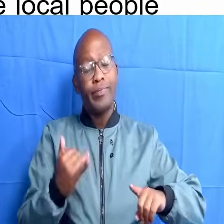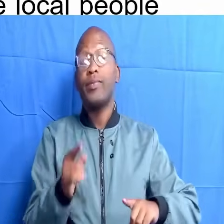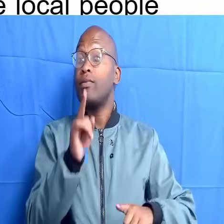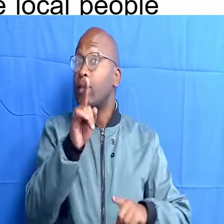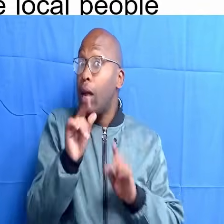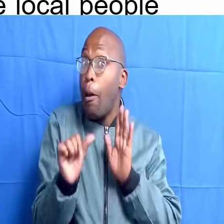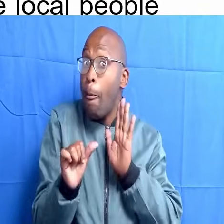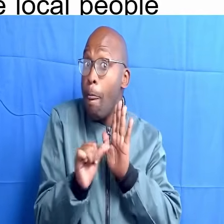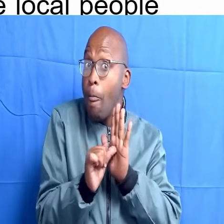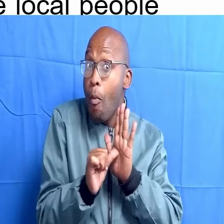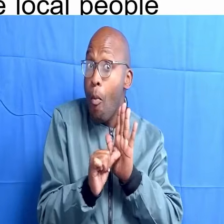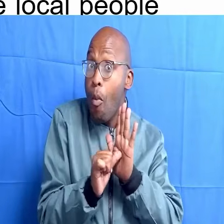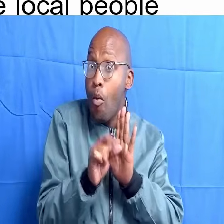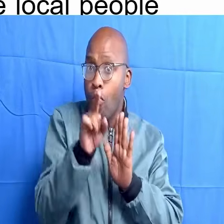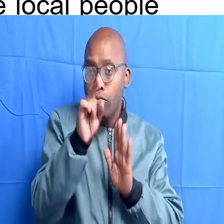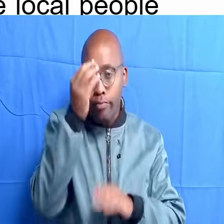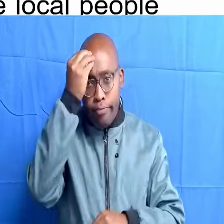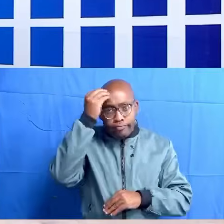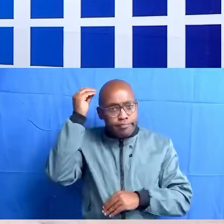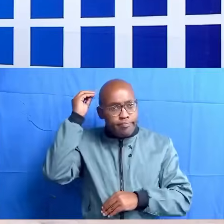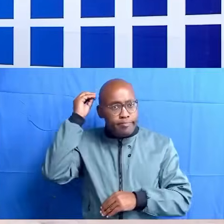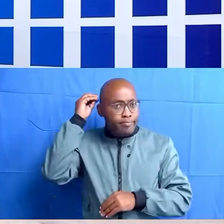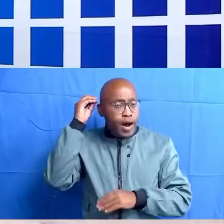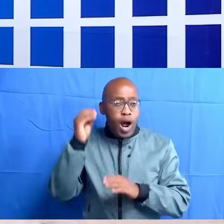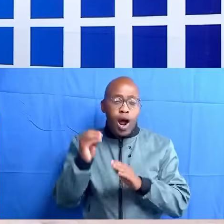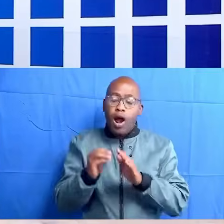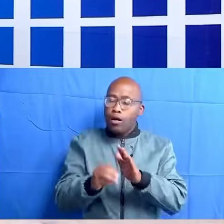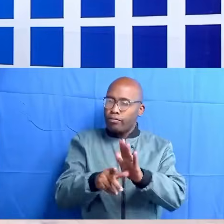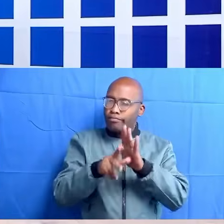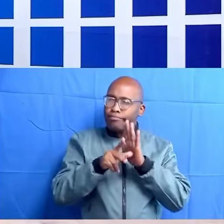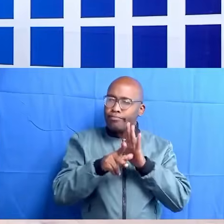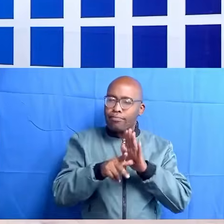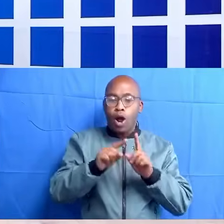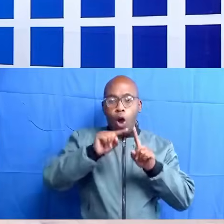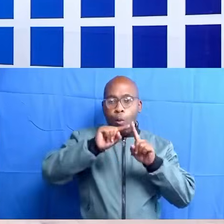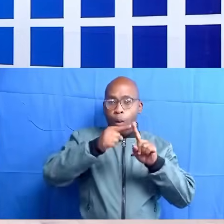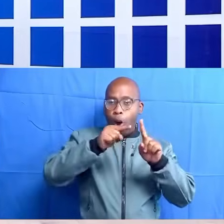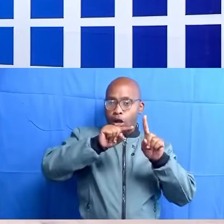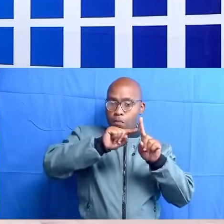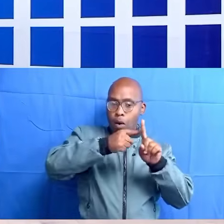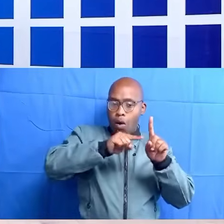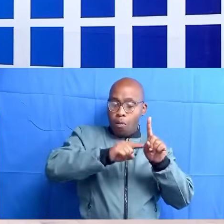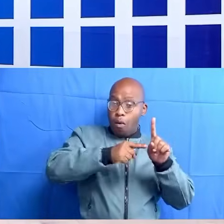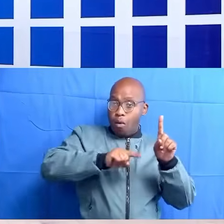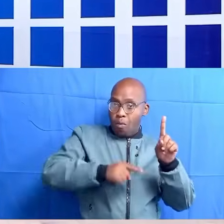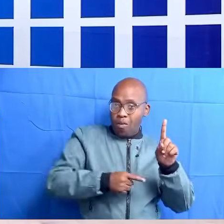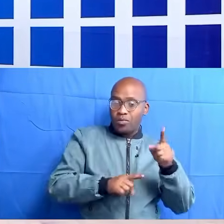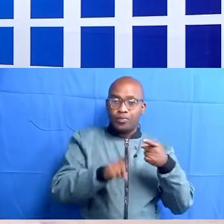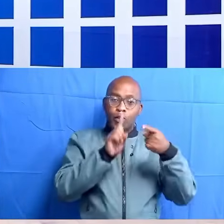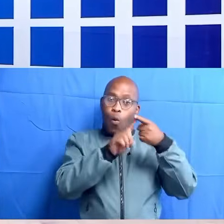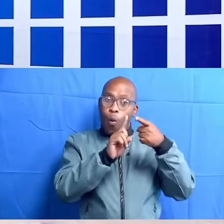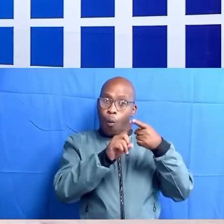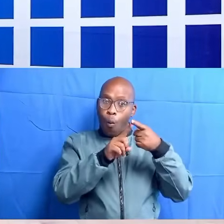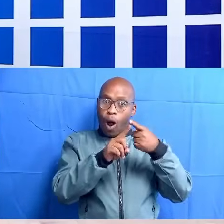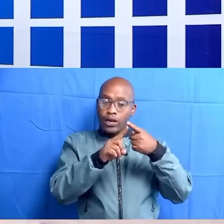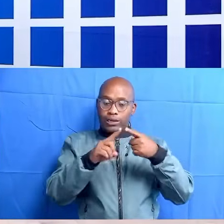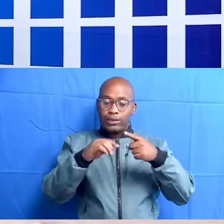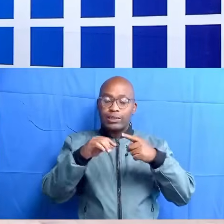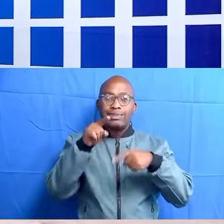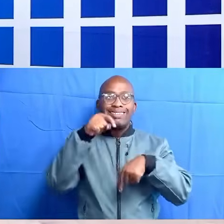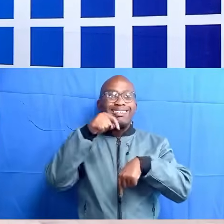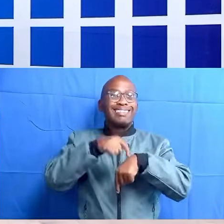note the key points that are here. The division of Vietnam is the key